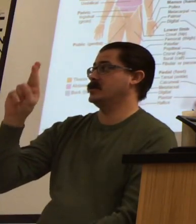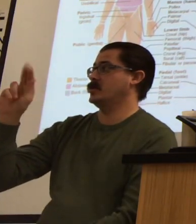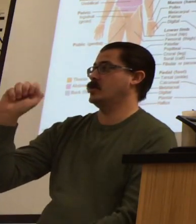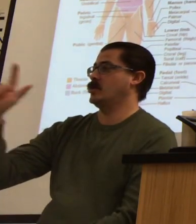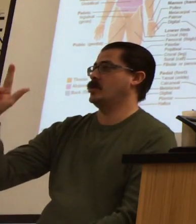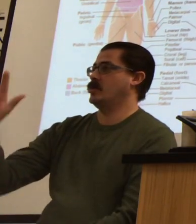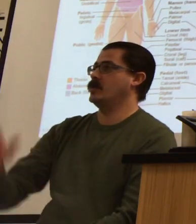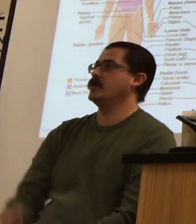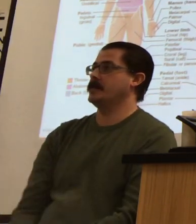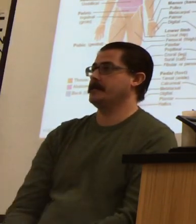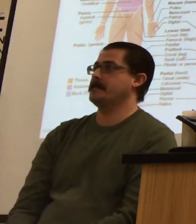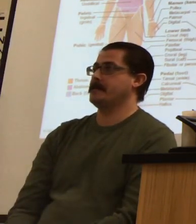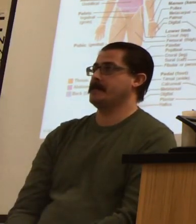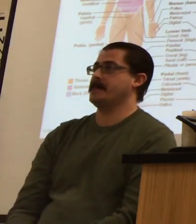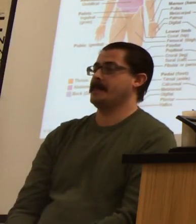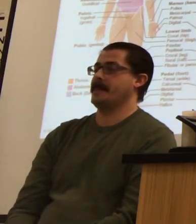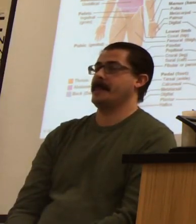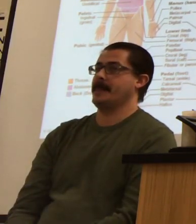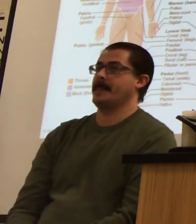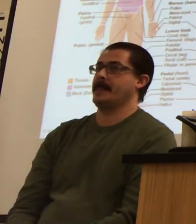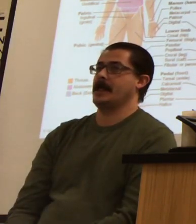sural.